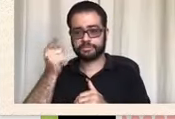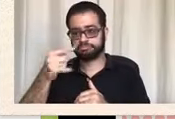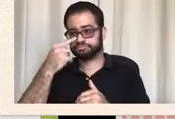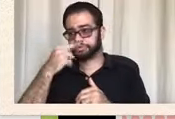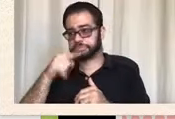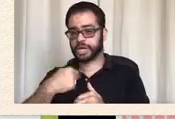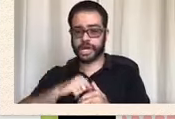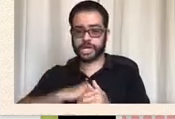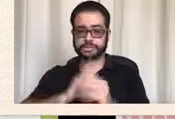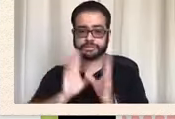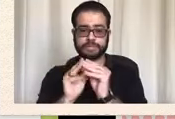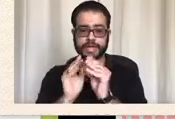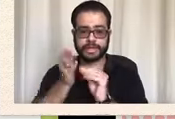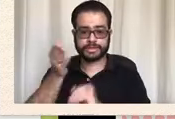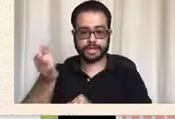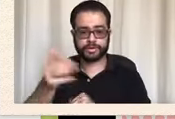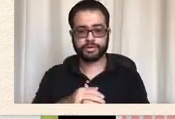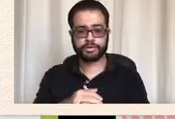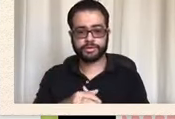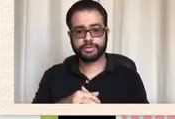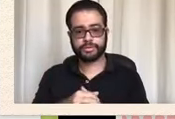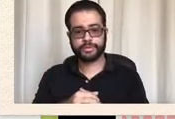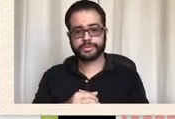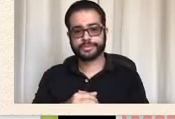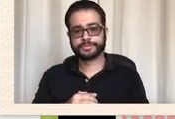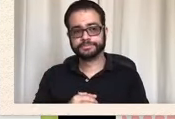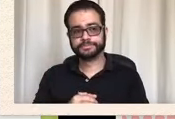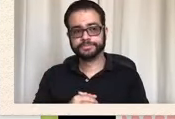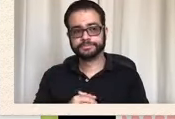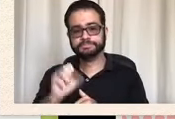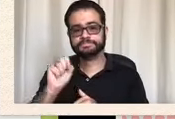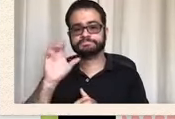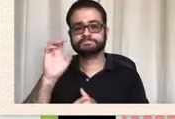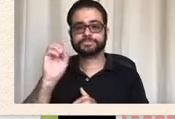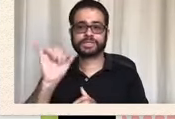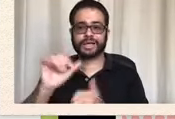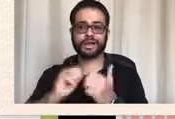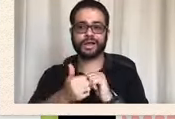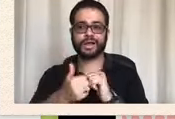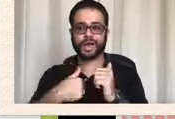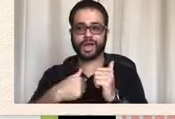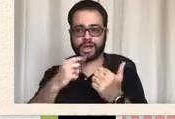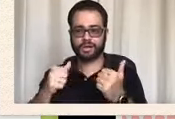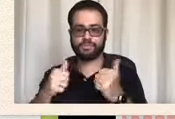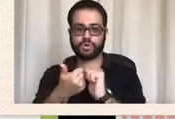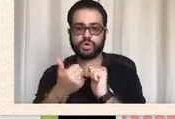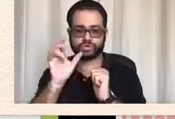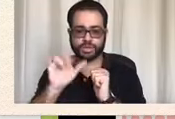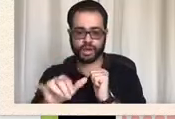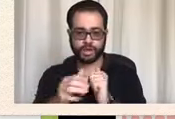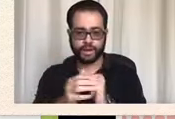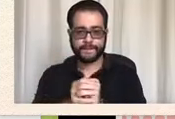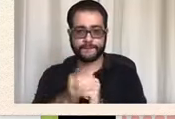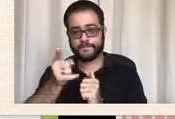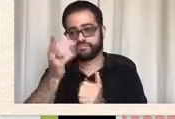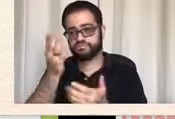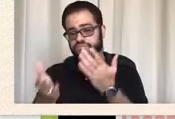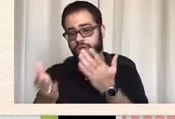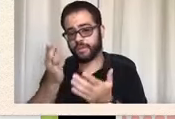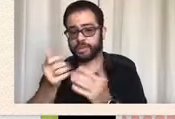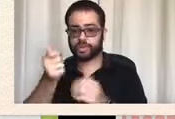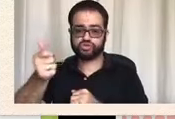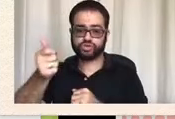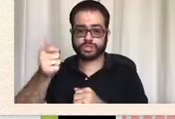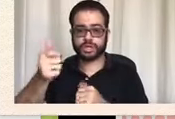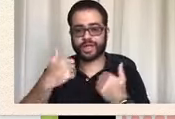And so that's how I approached it. You probably yourself have more